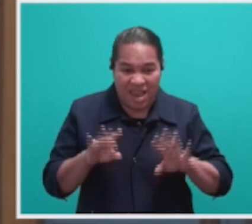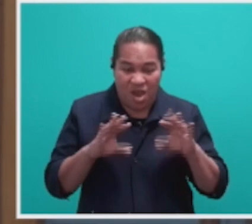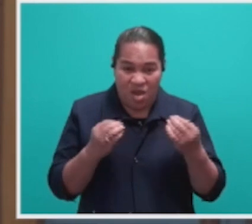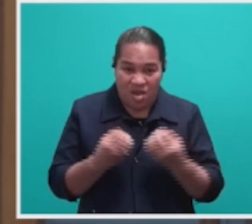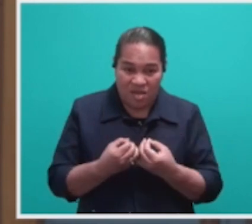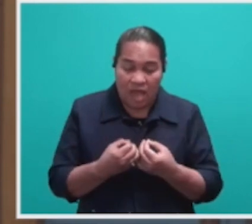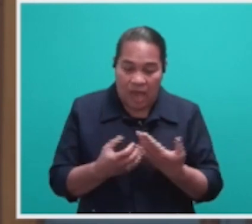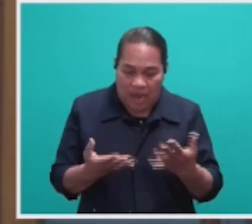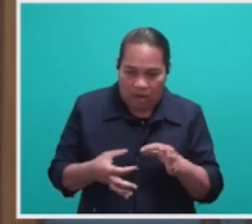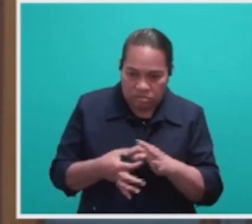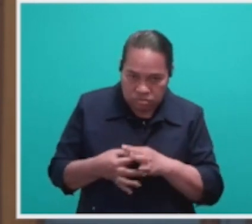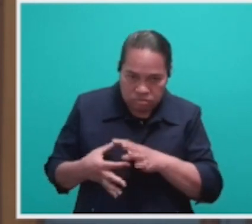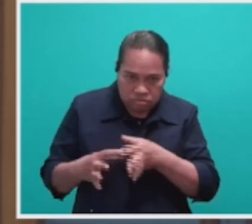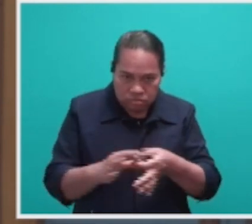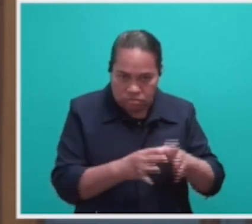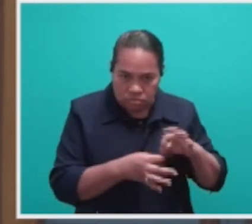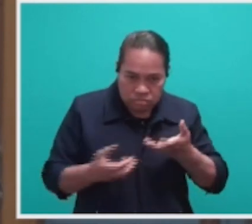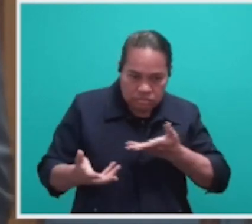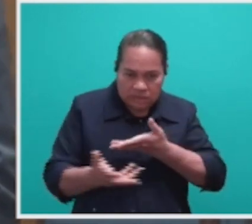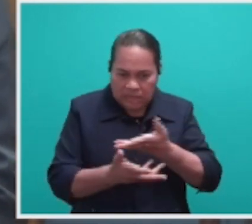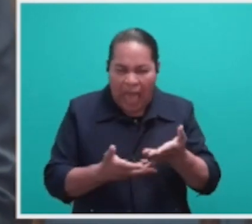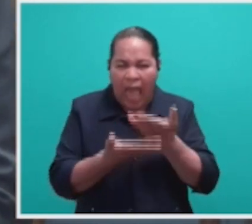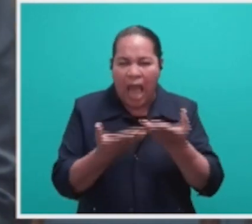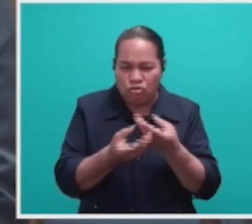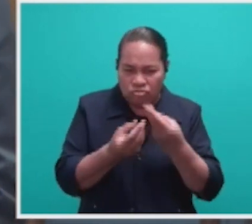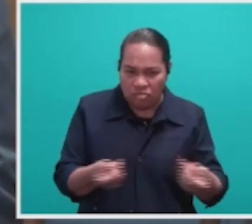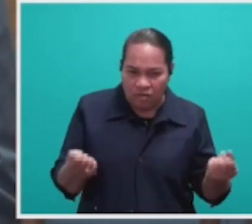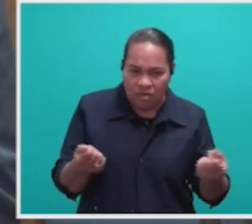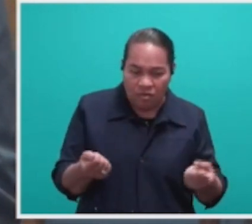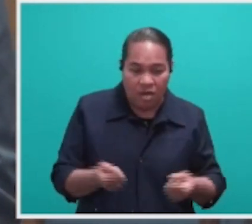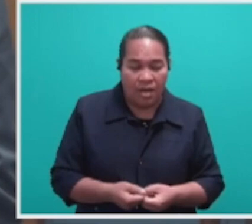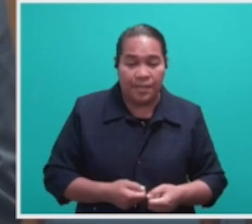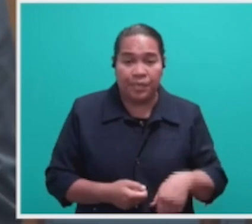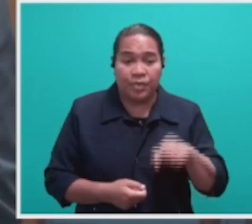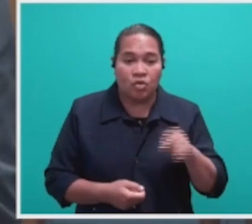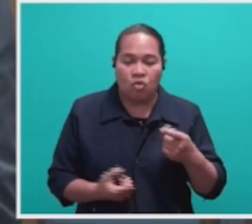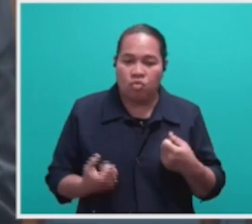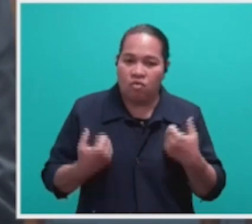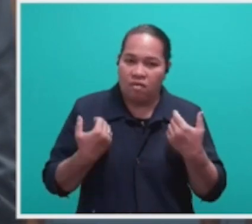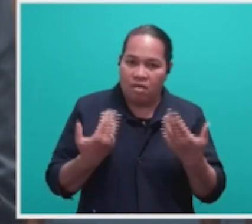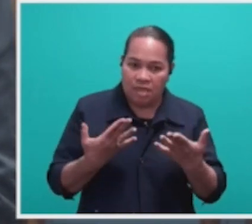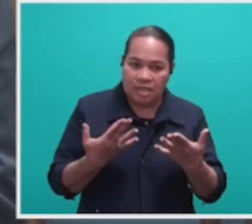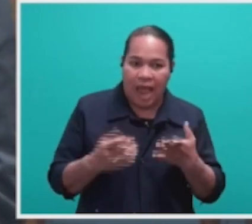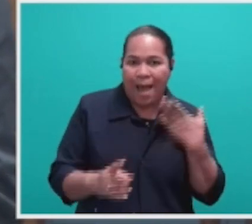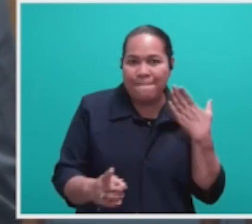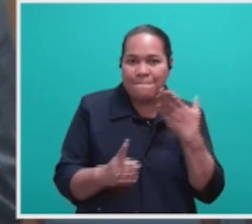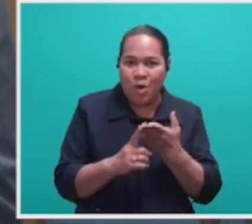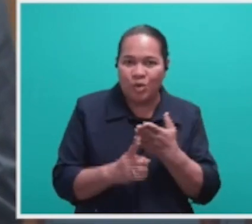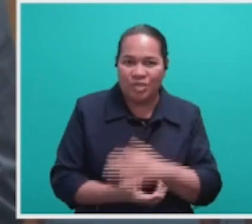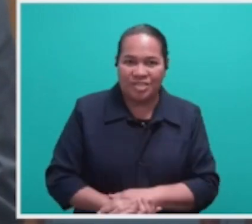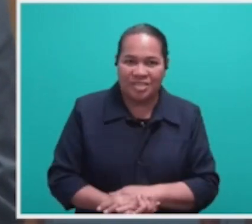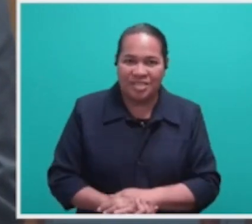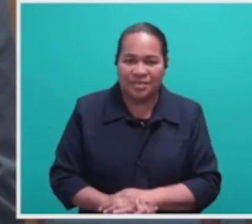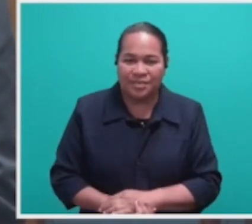are collaborating with a digital solutions provider to provide a proactive approach